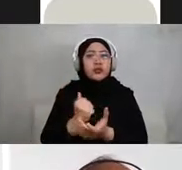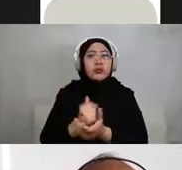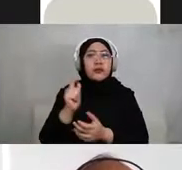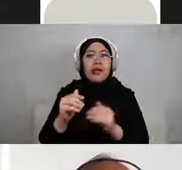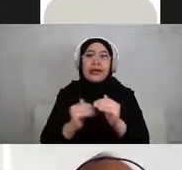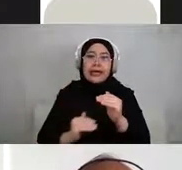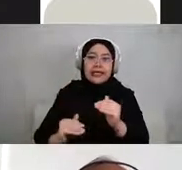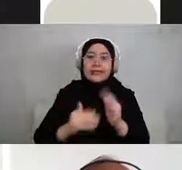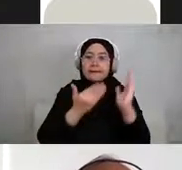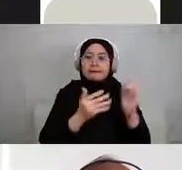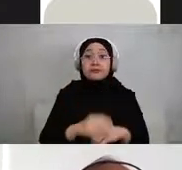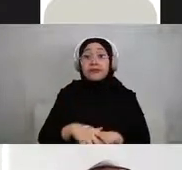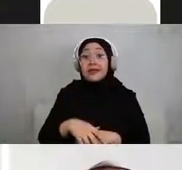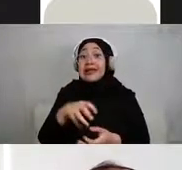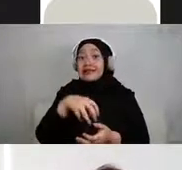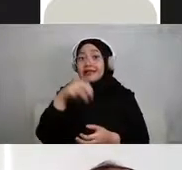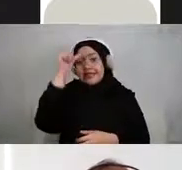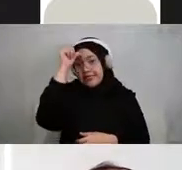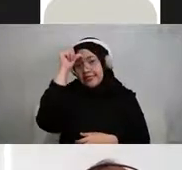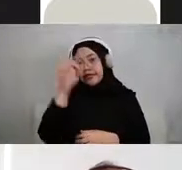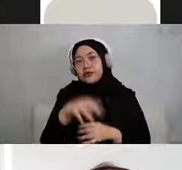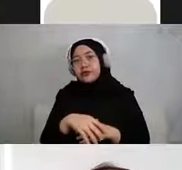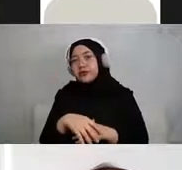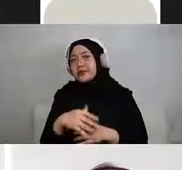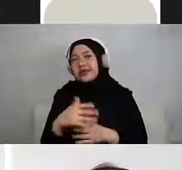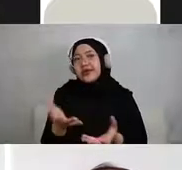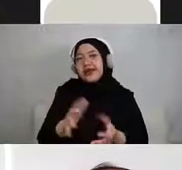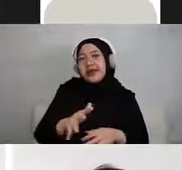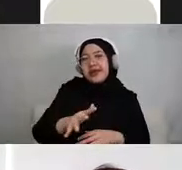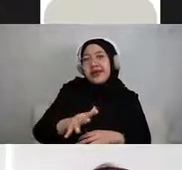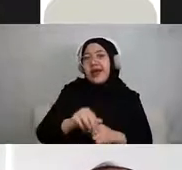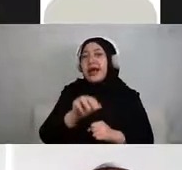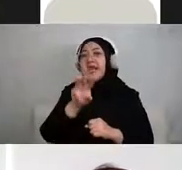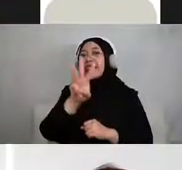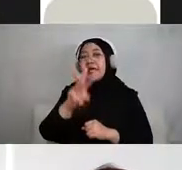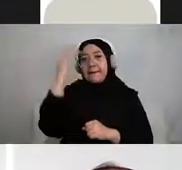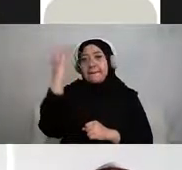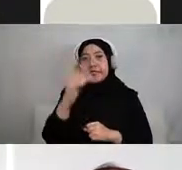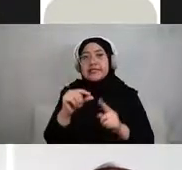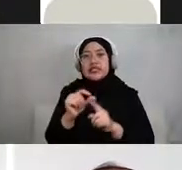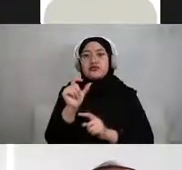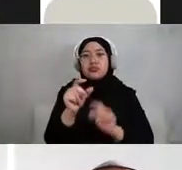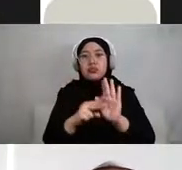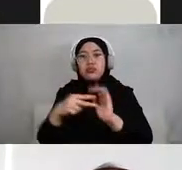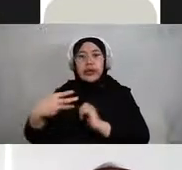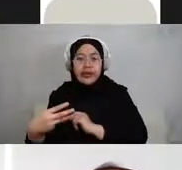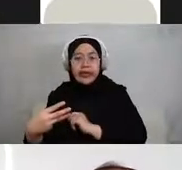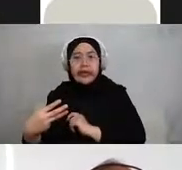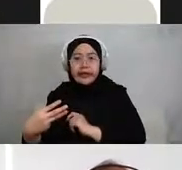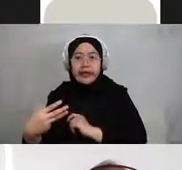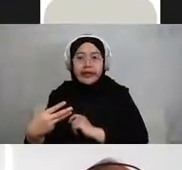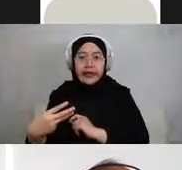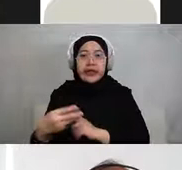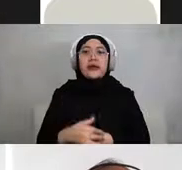are operating around 300 buses in Pune right now, and we have crossed 20 million